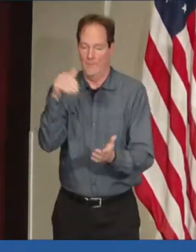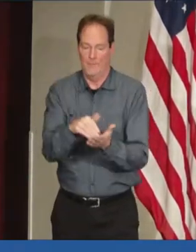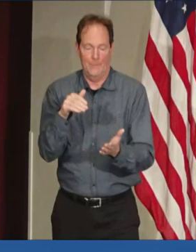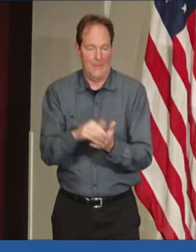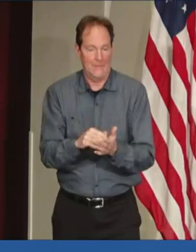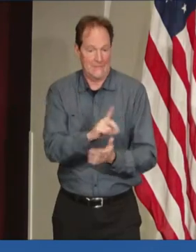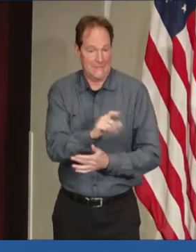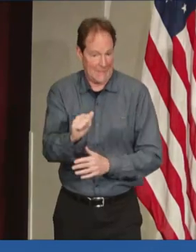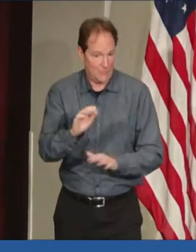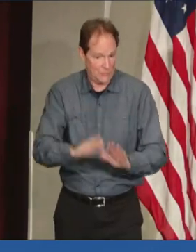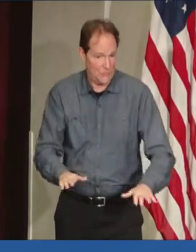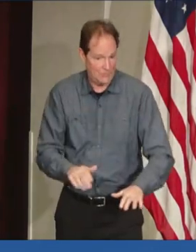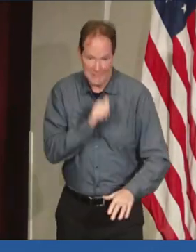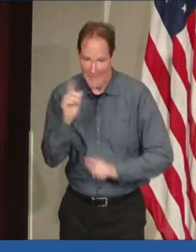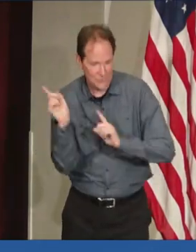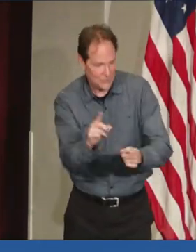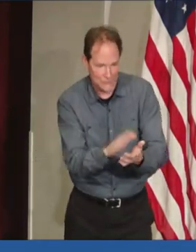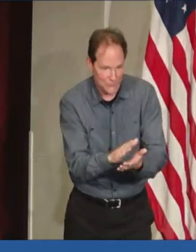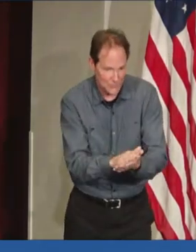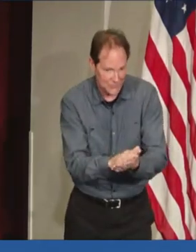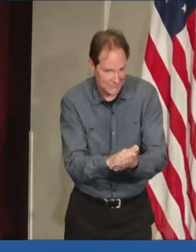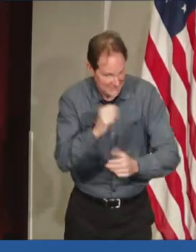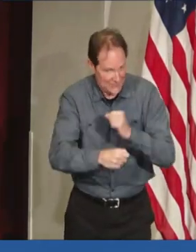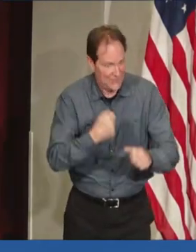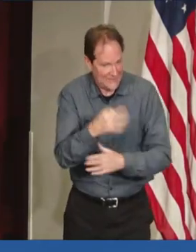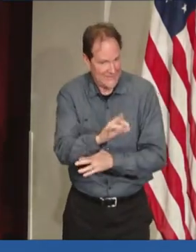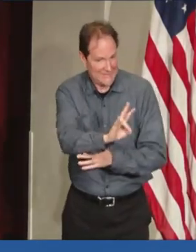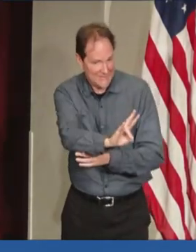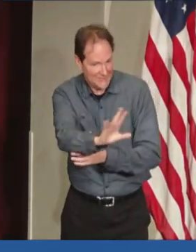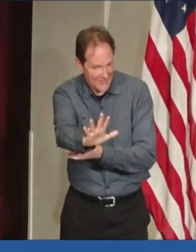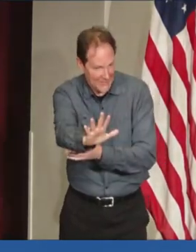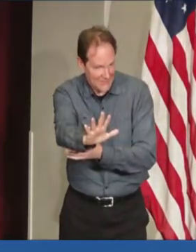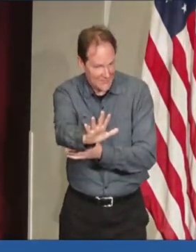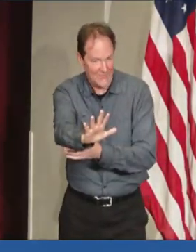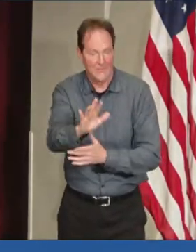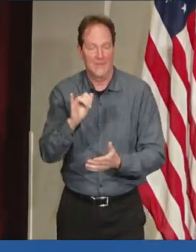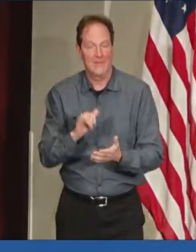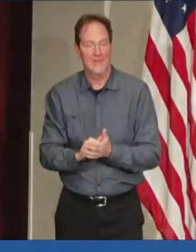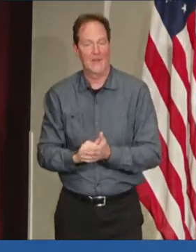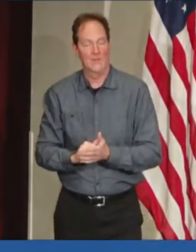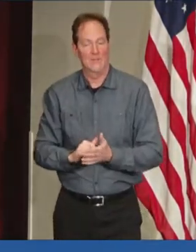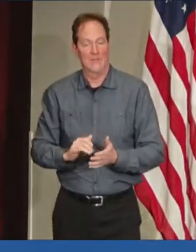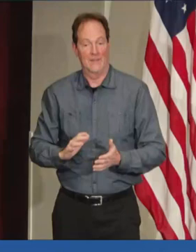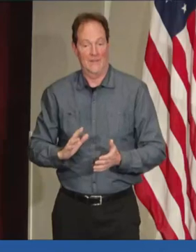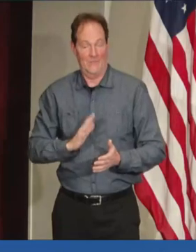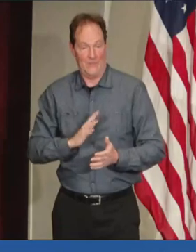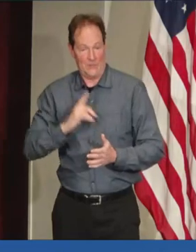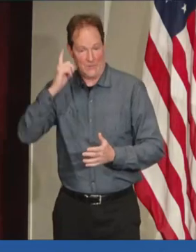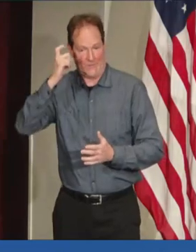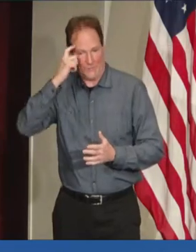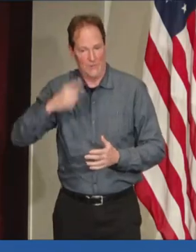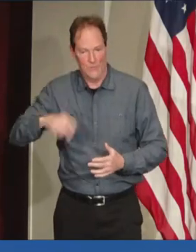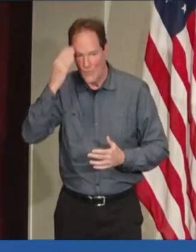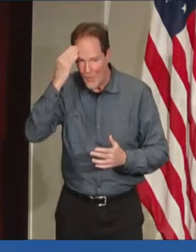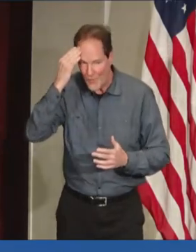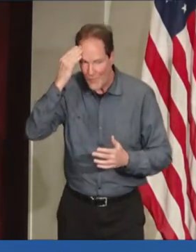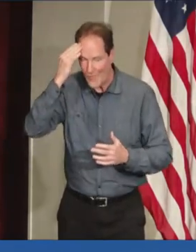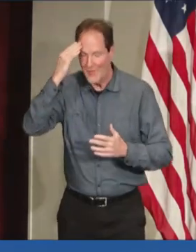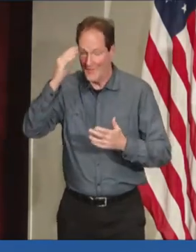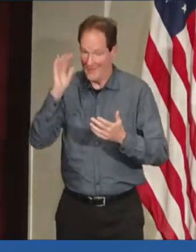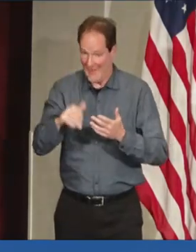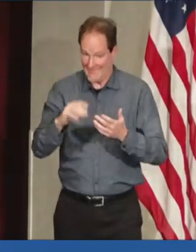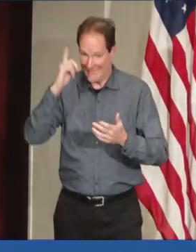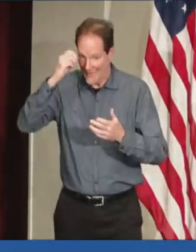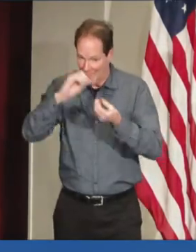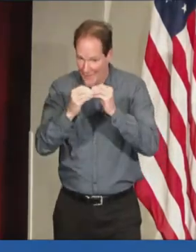in school in 1975, which if that was the official government figure, you know the number was higher,